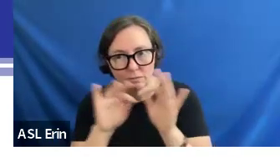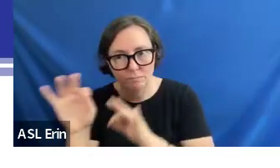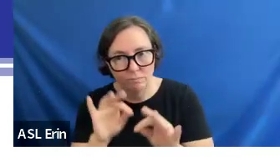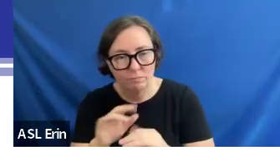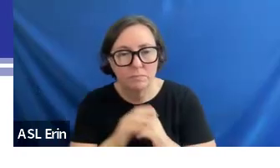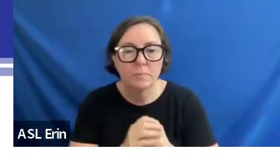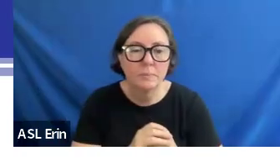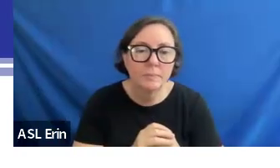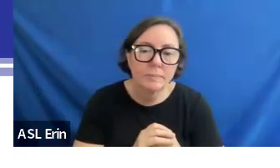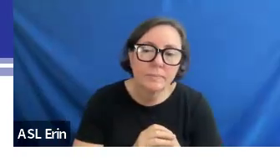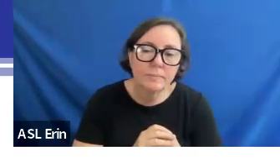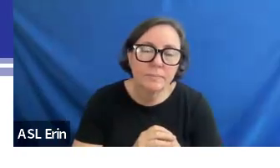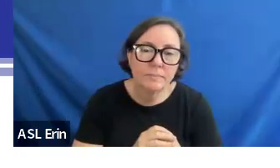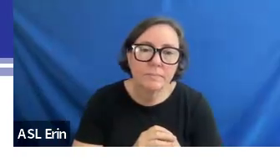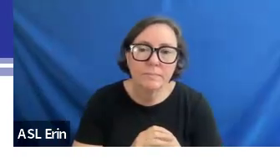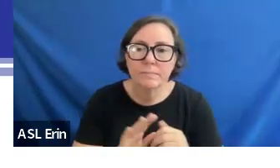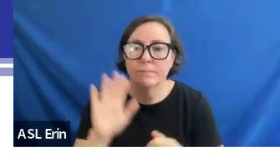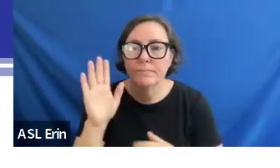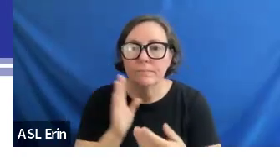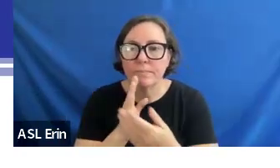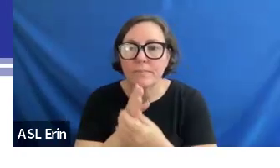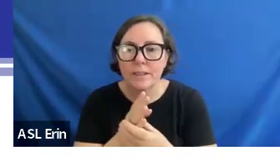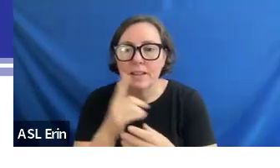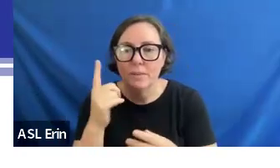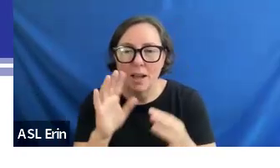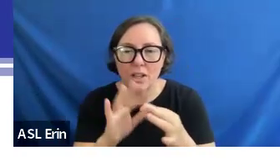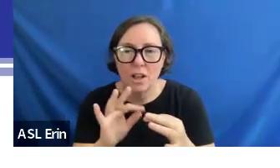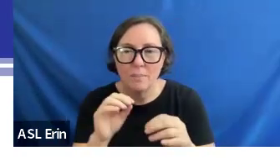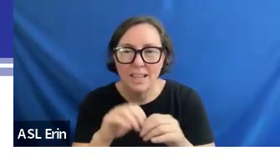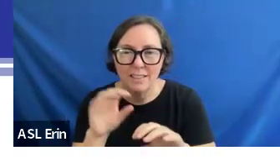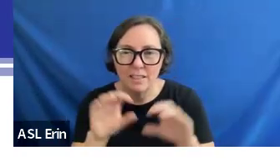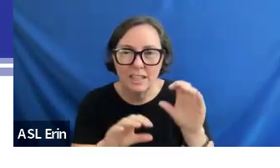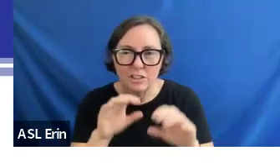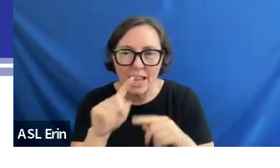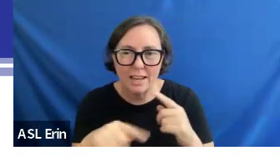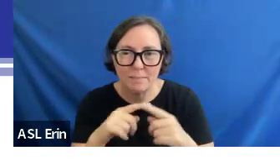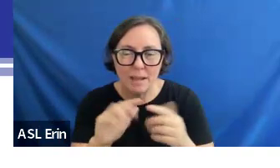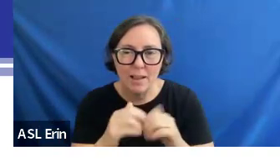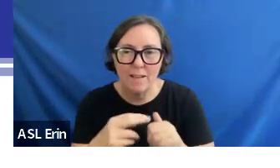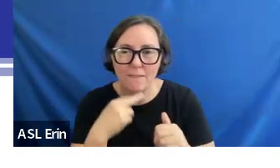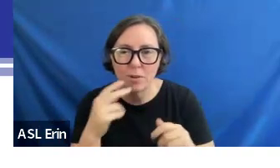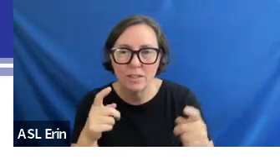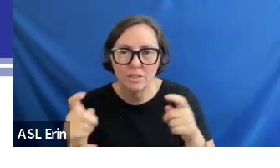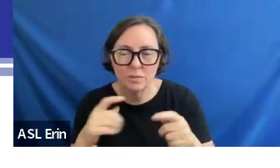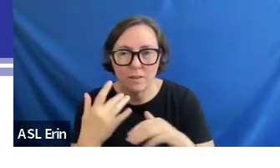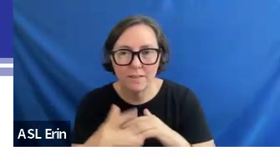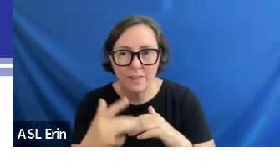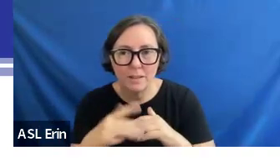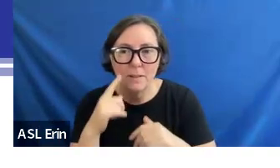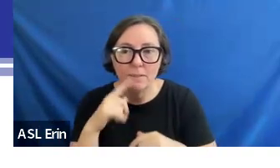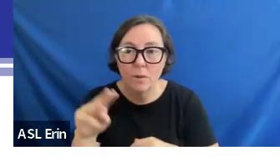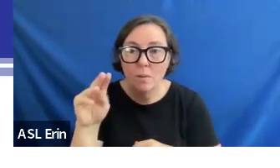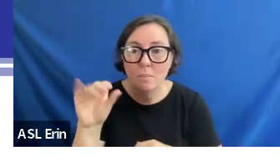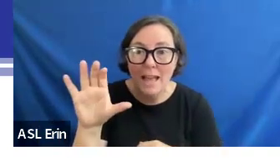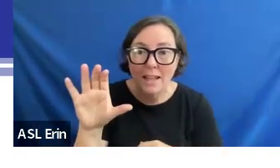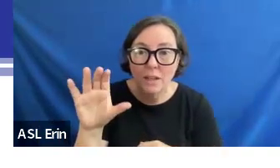Next slide. I just wanted to mention there's a comment in the chat about how voice control is also available for Mac